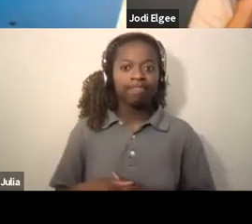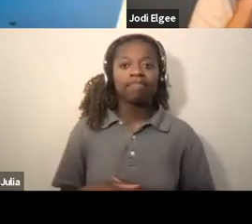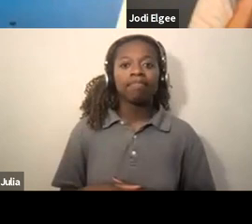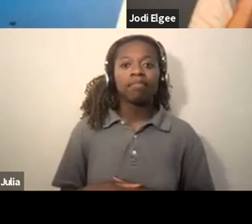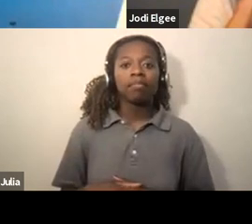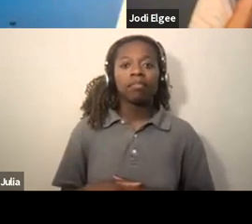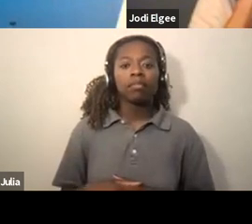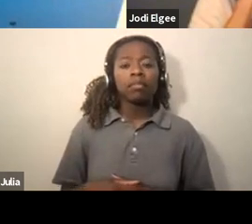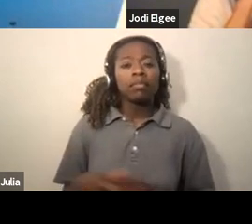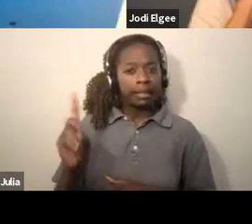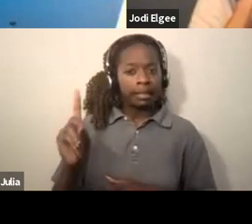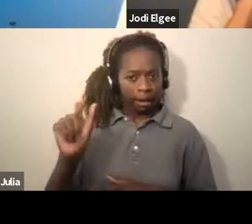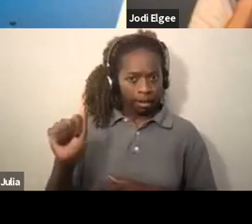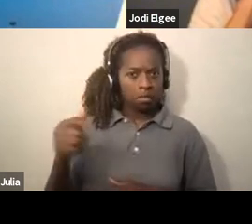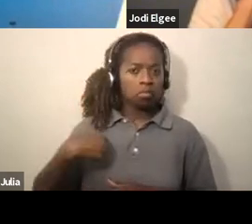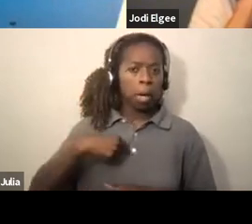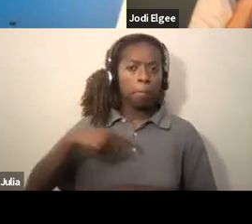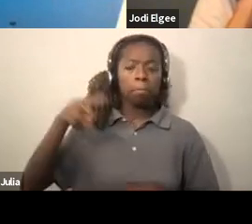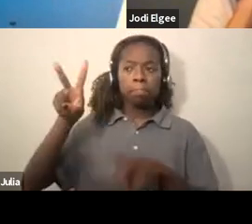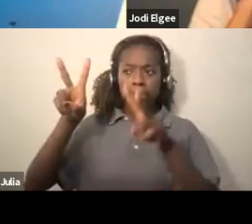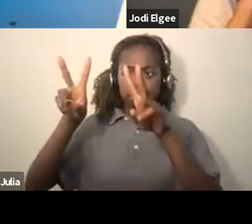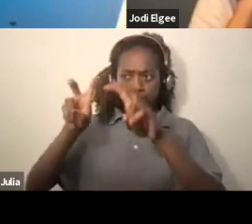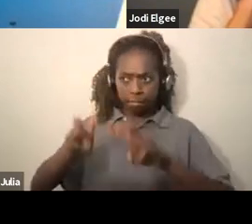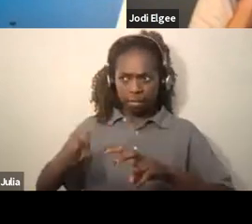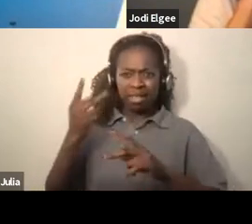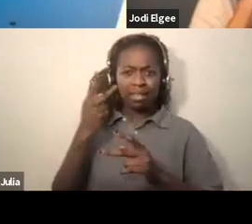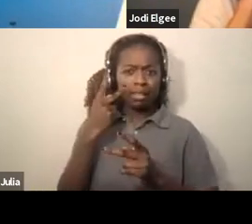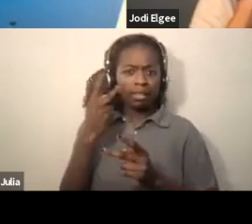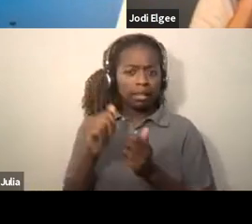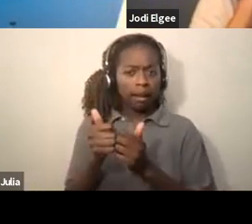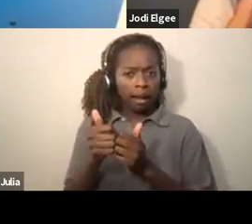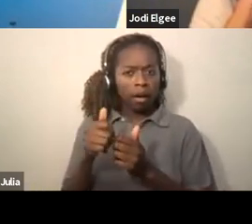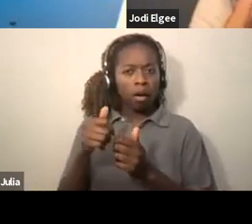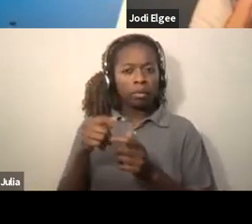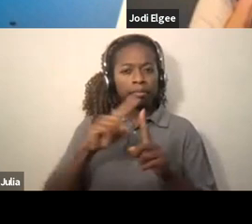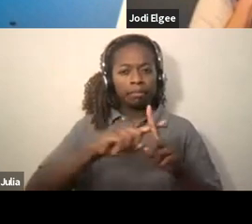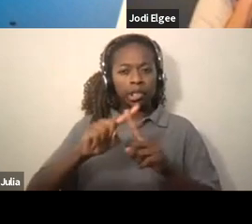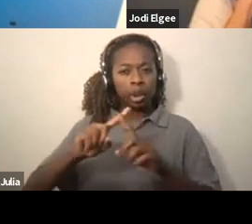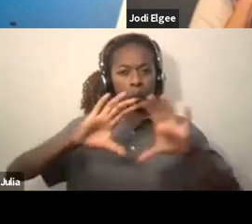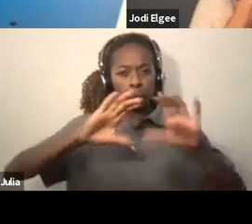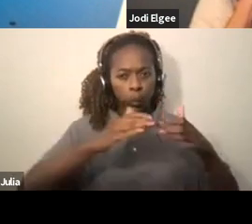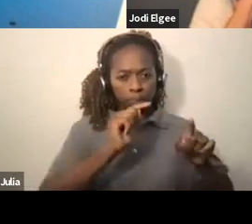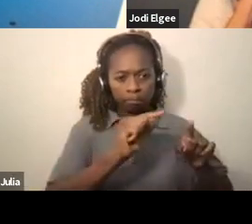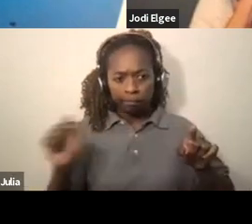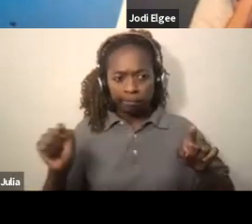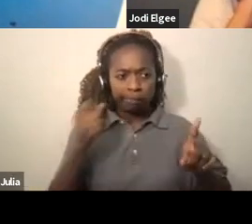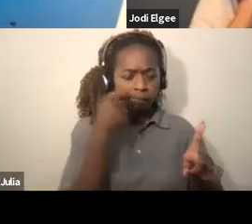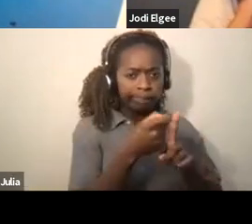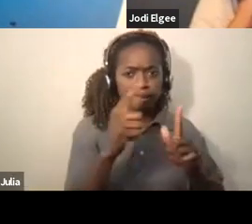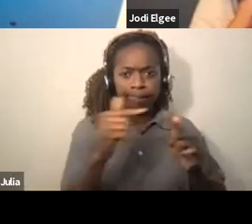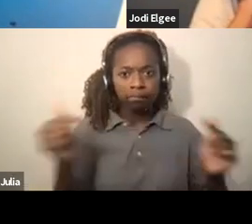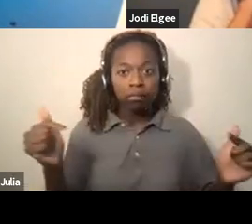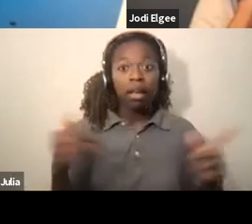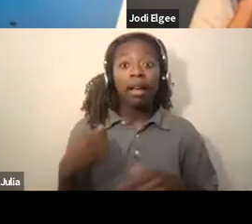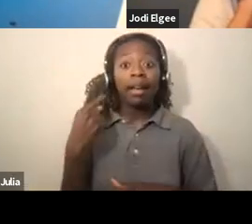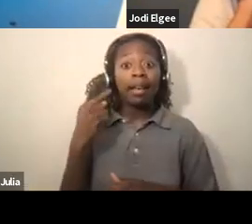data and we're seeing how it um impacts different uh subgroups and so i think at a